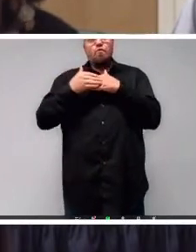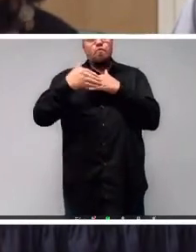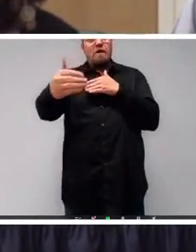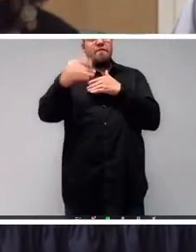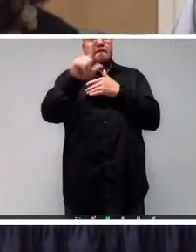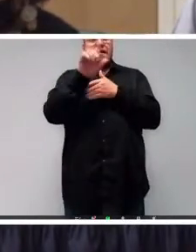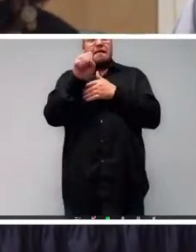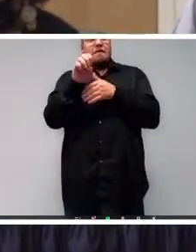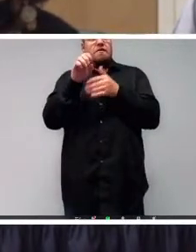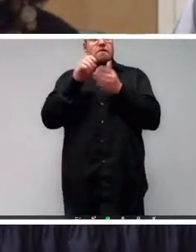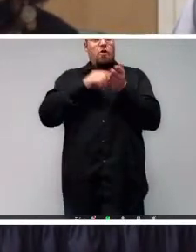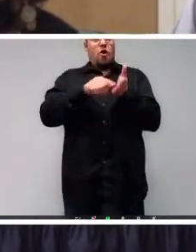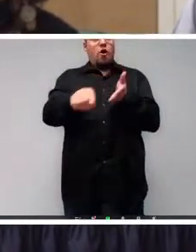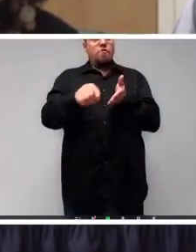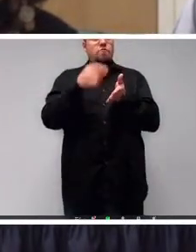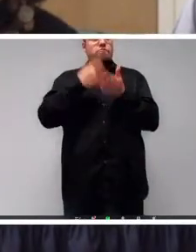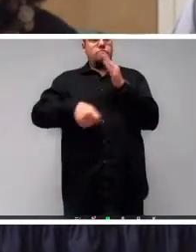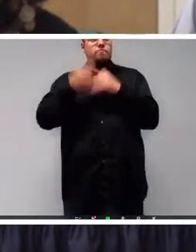out.